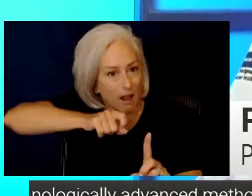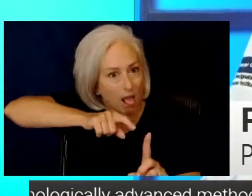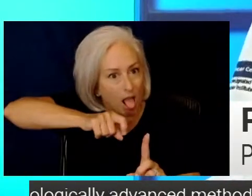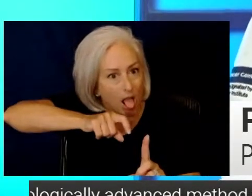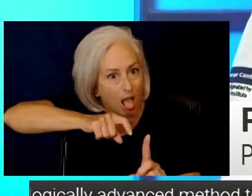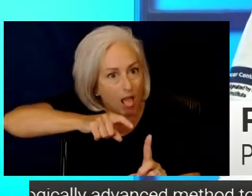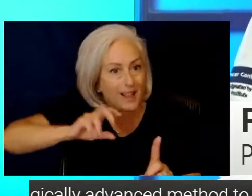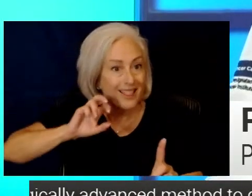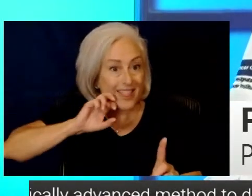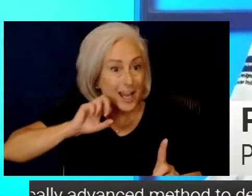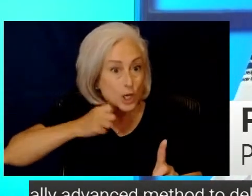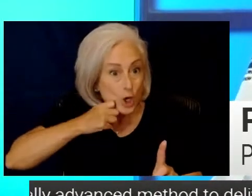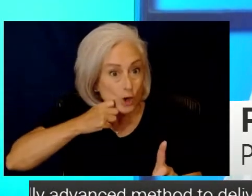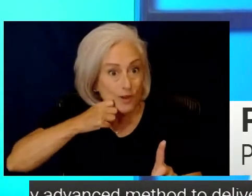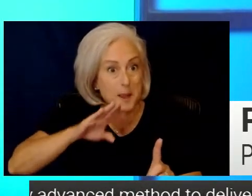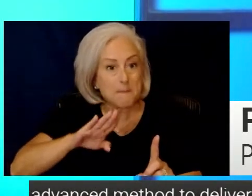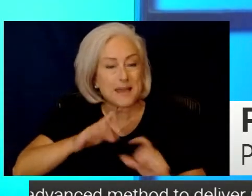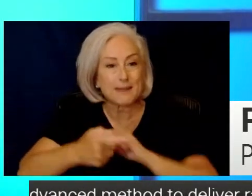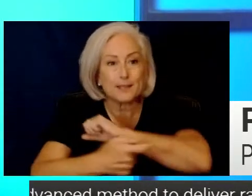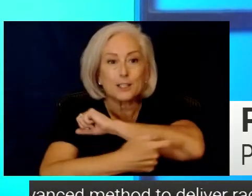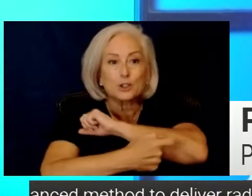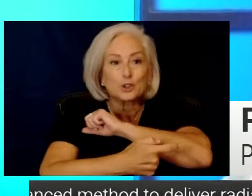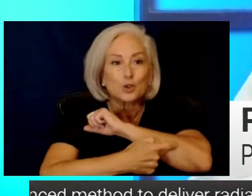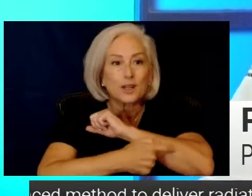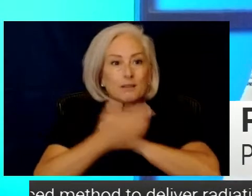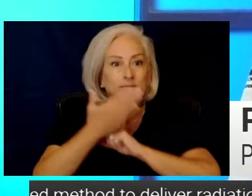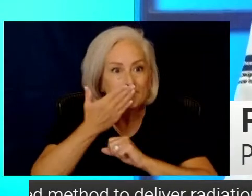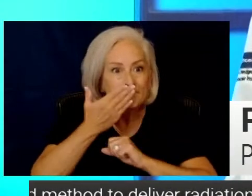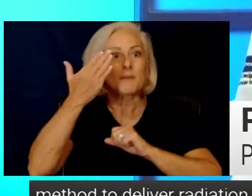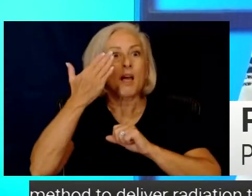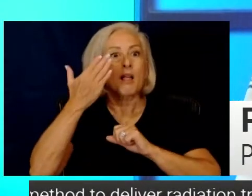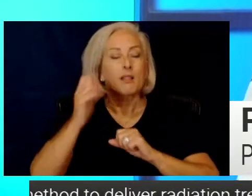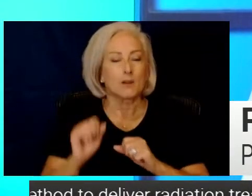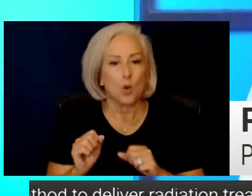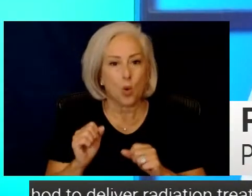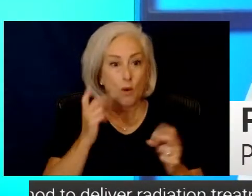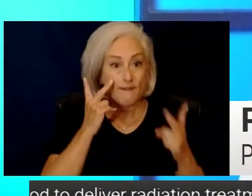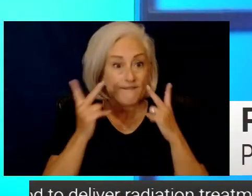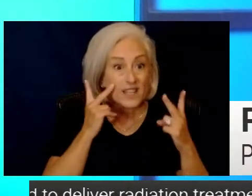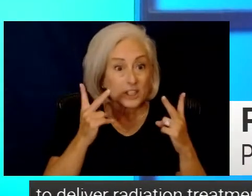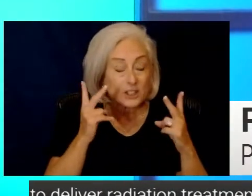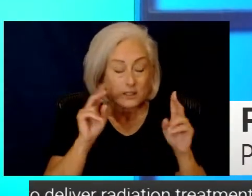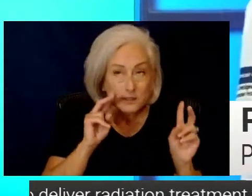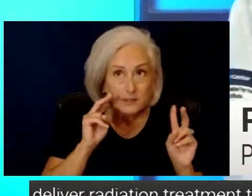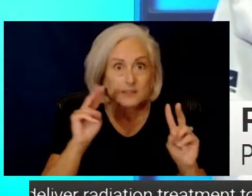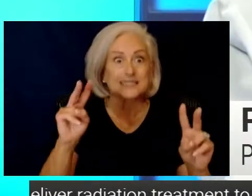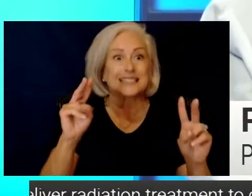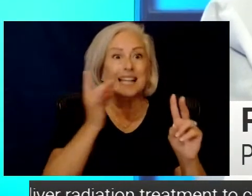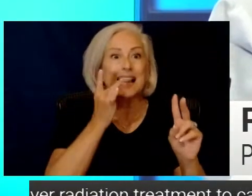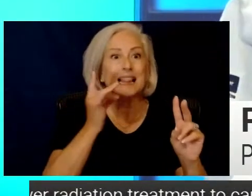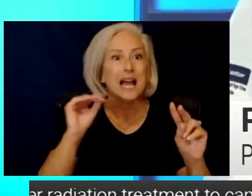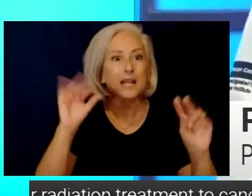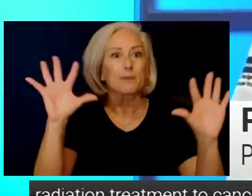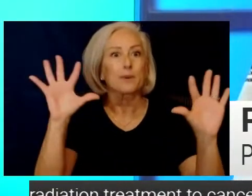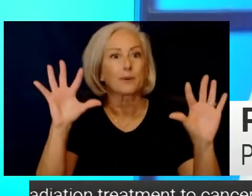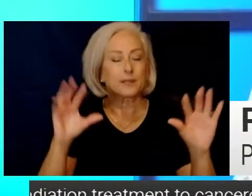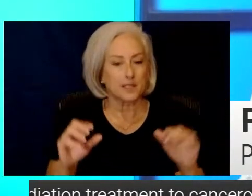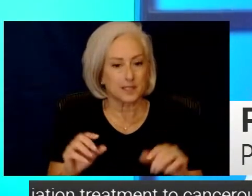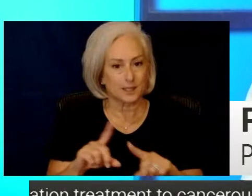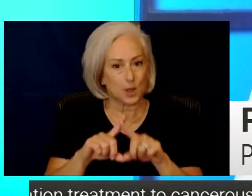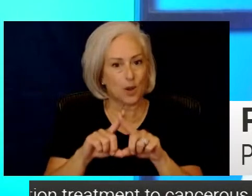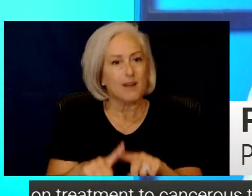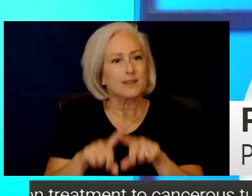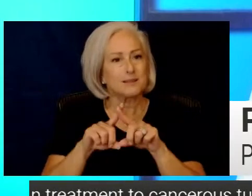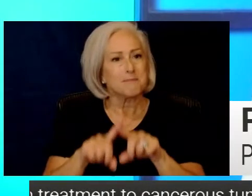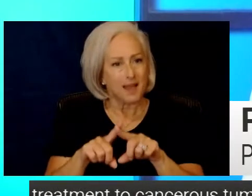or maybe it's a part that relates to vision. You can see a vision of light. And so when we're treating the brain with whether surgery or protons or radiation,